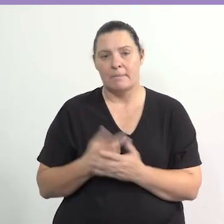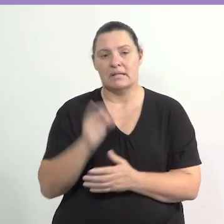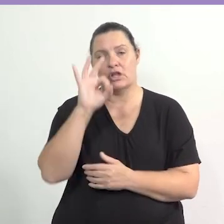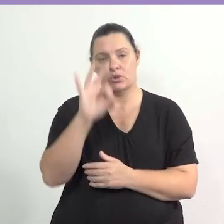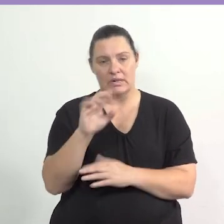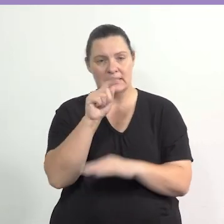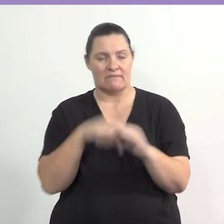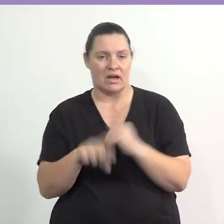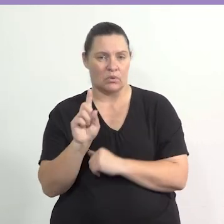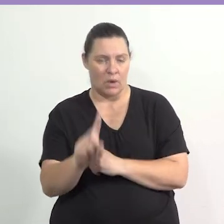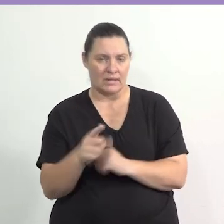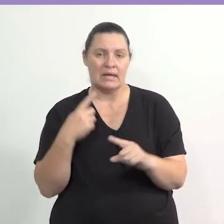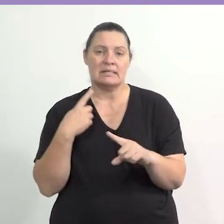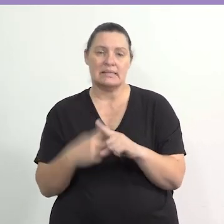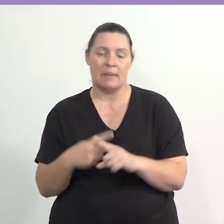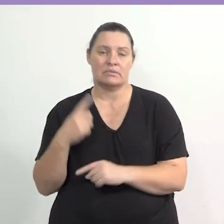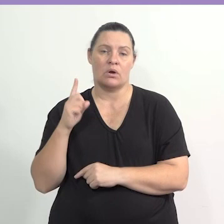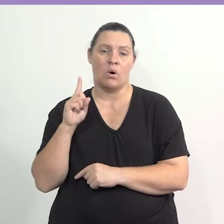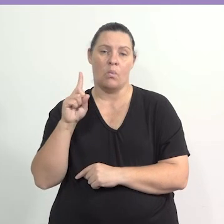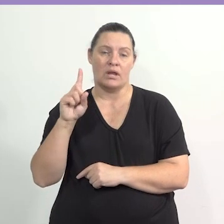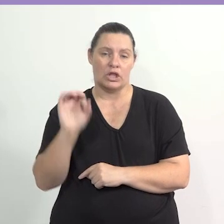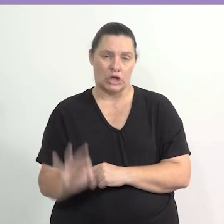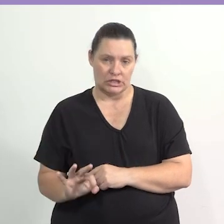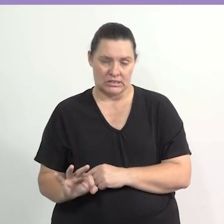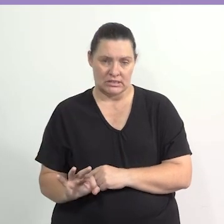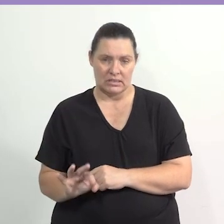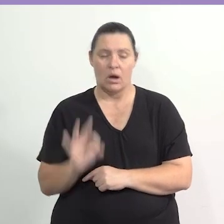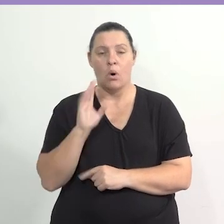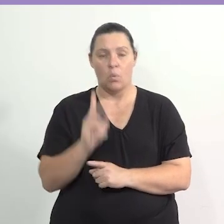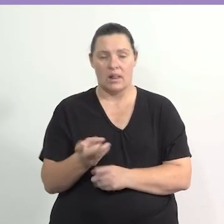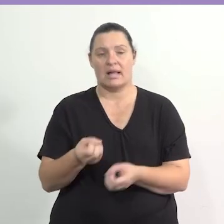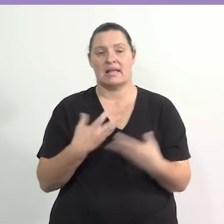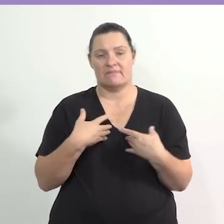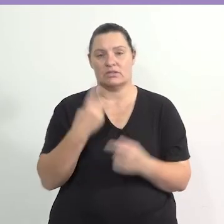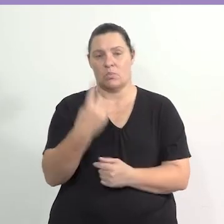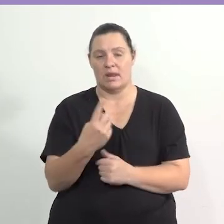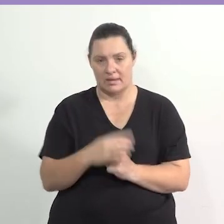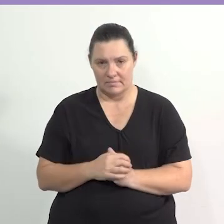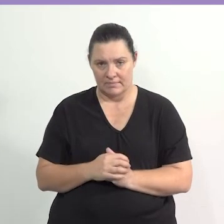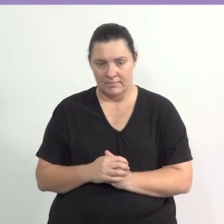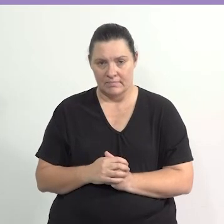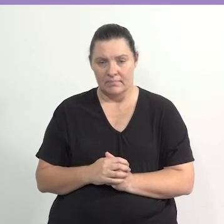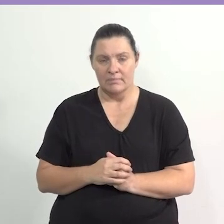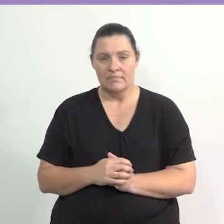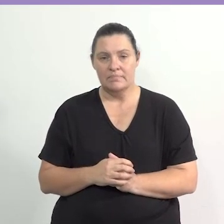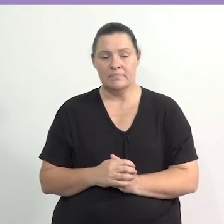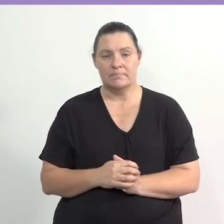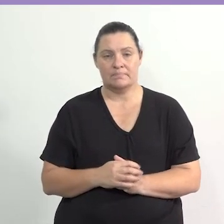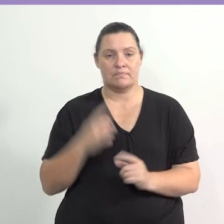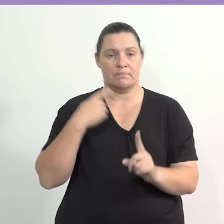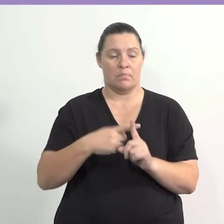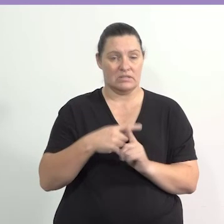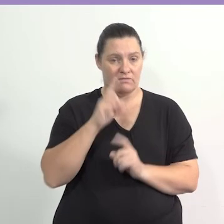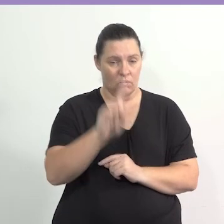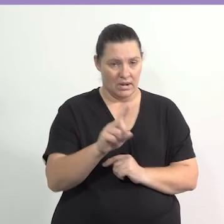So 3 divided by 1 multiplied by 1/3 is going to give us 1. So to